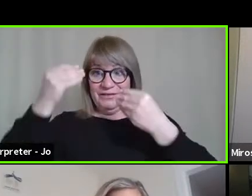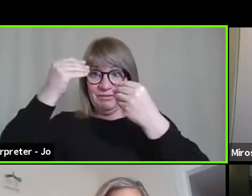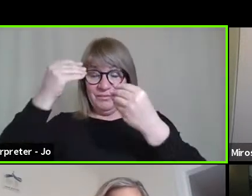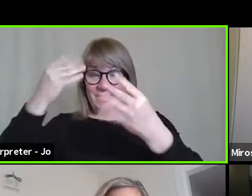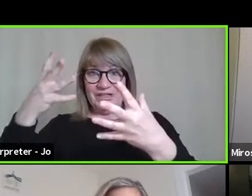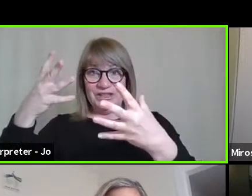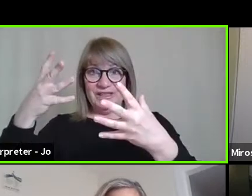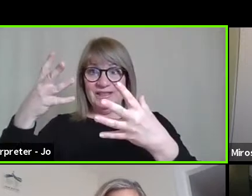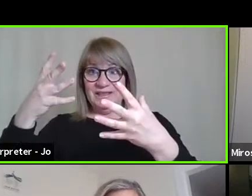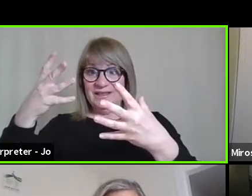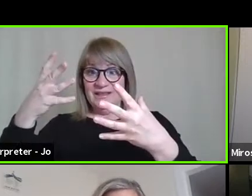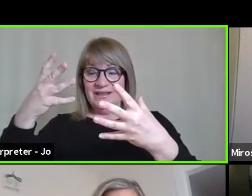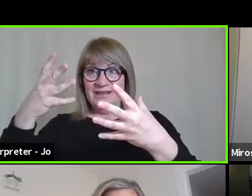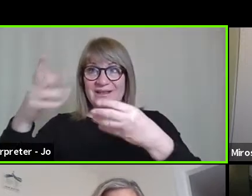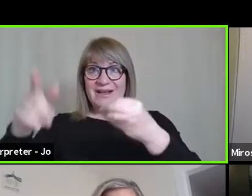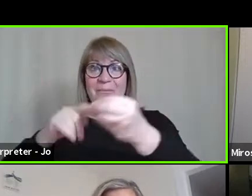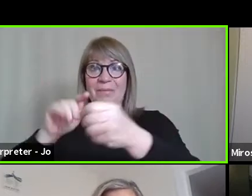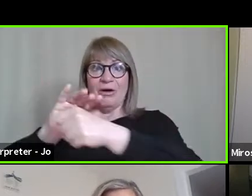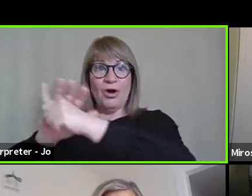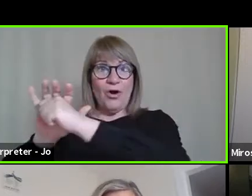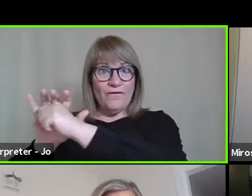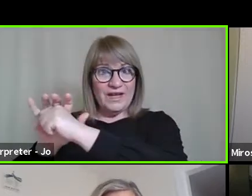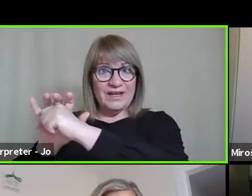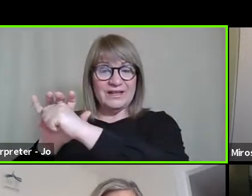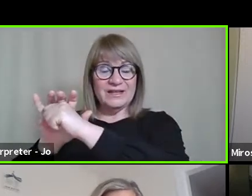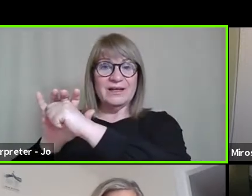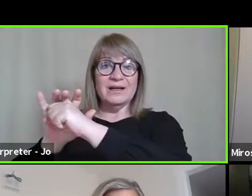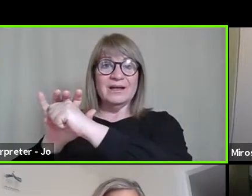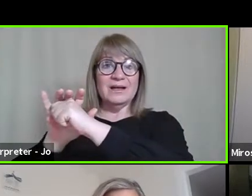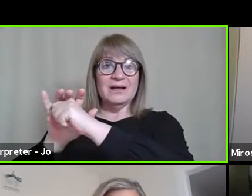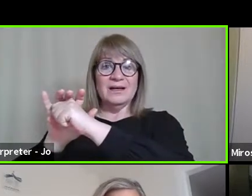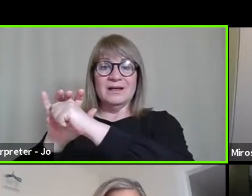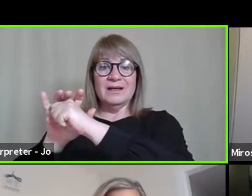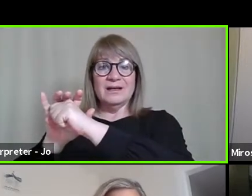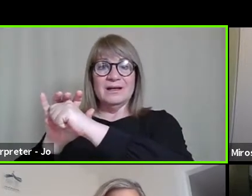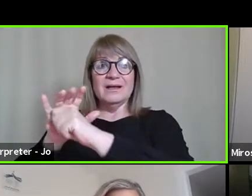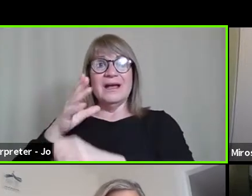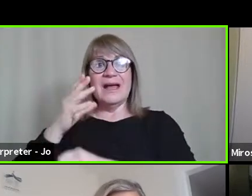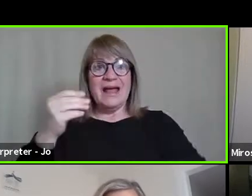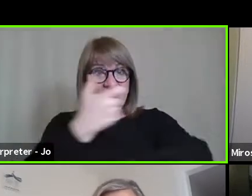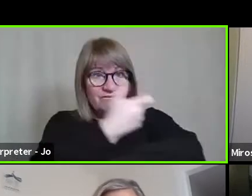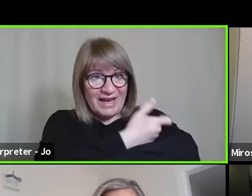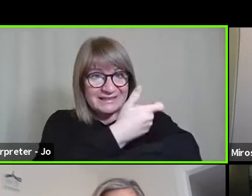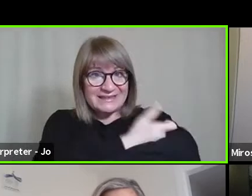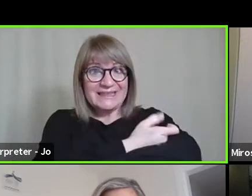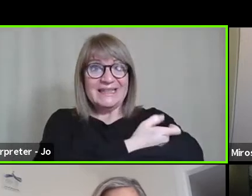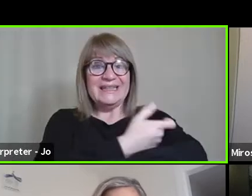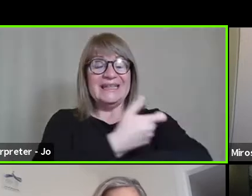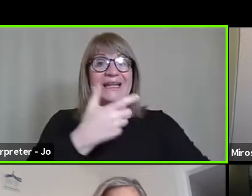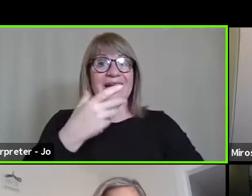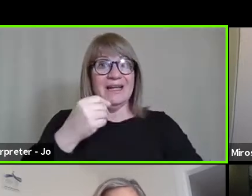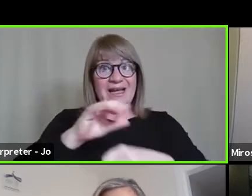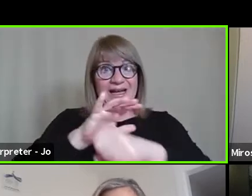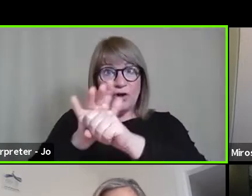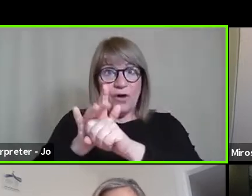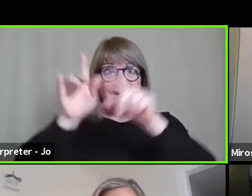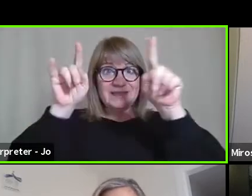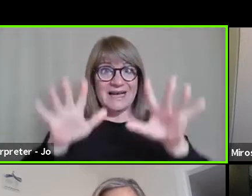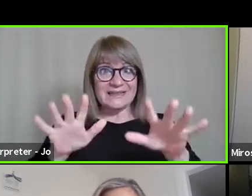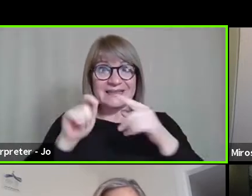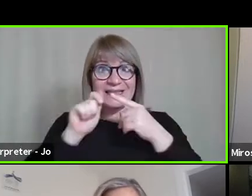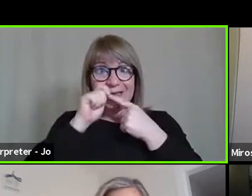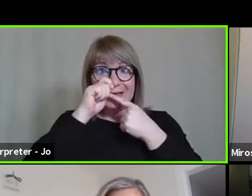being put out about covid and about the the vaccines but covid testing in particular at